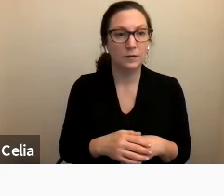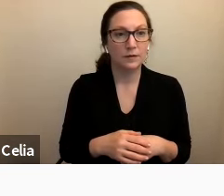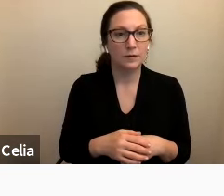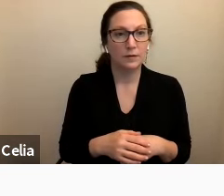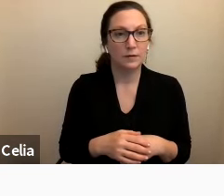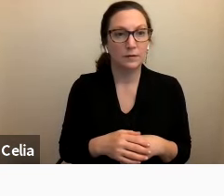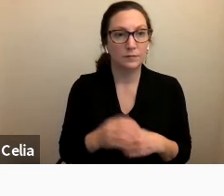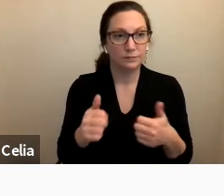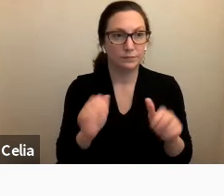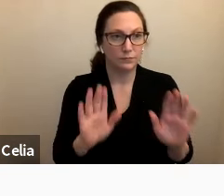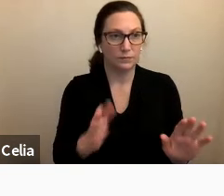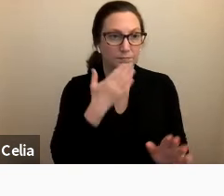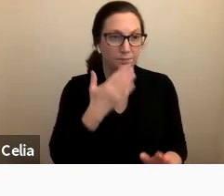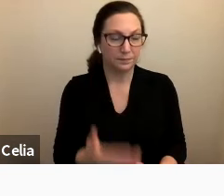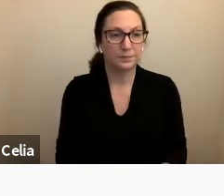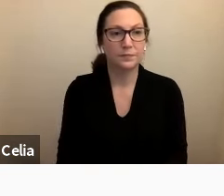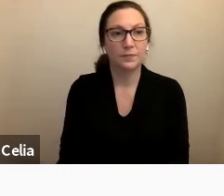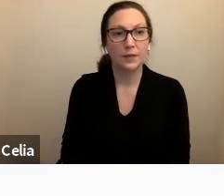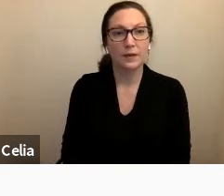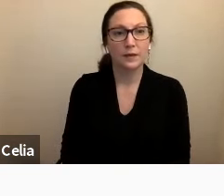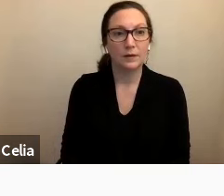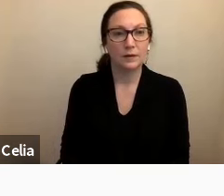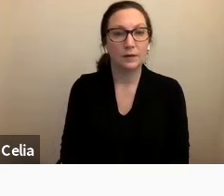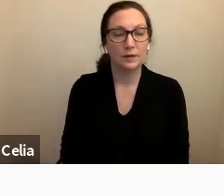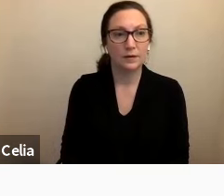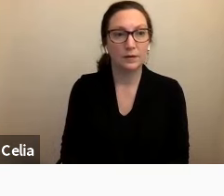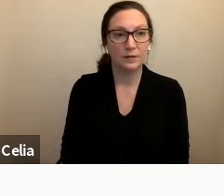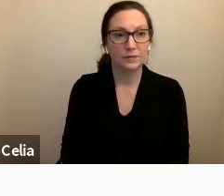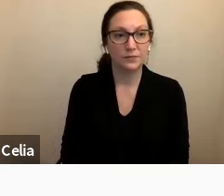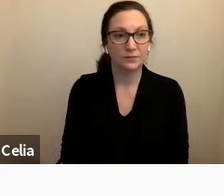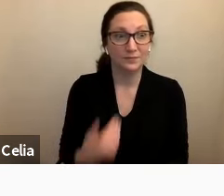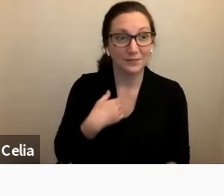Awesome. Thank you. Oh, there's more.